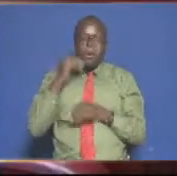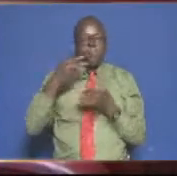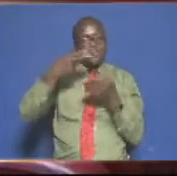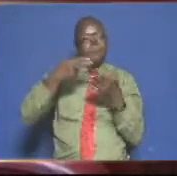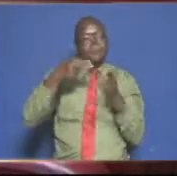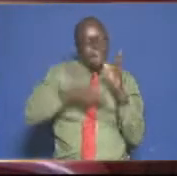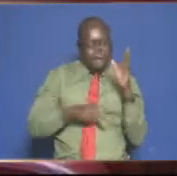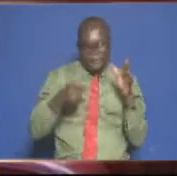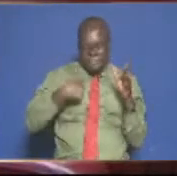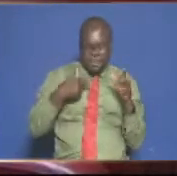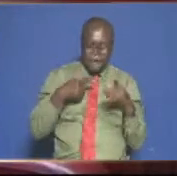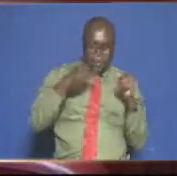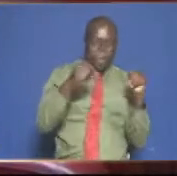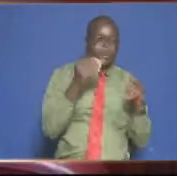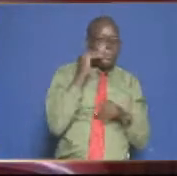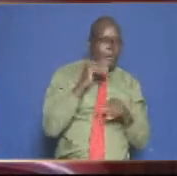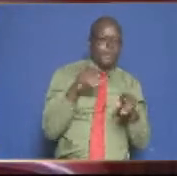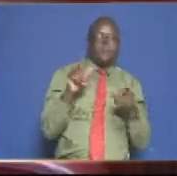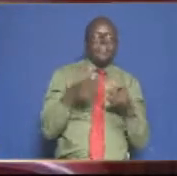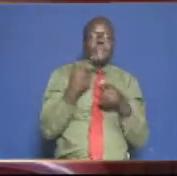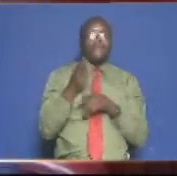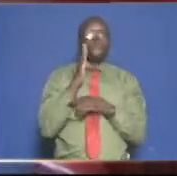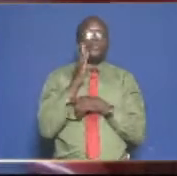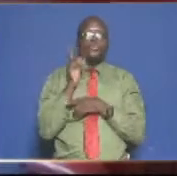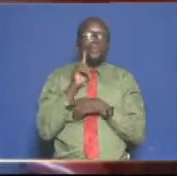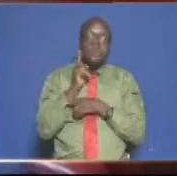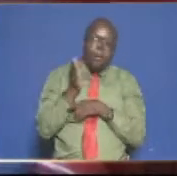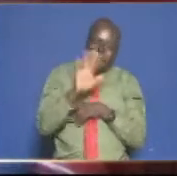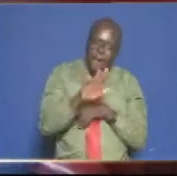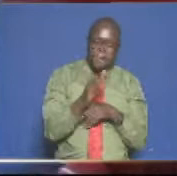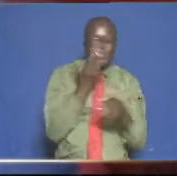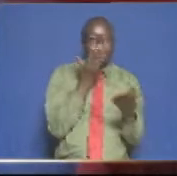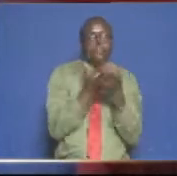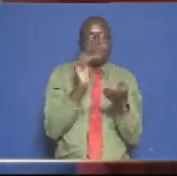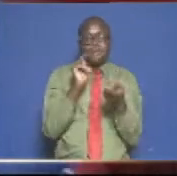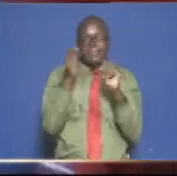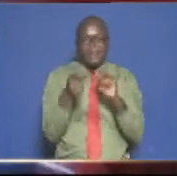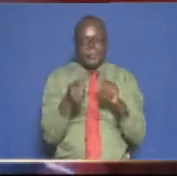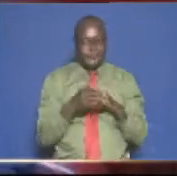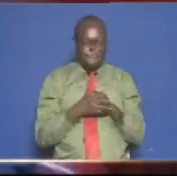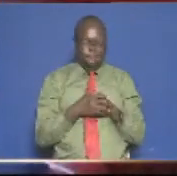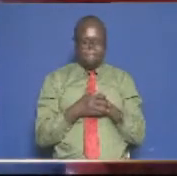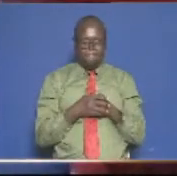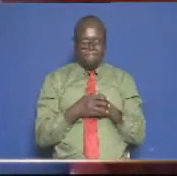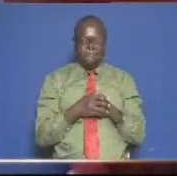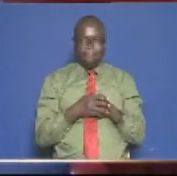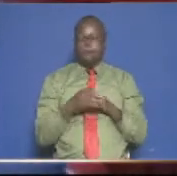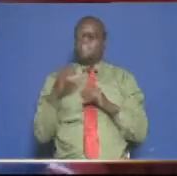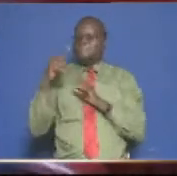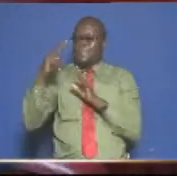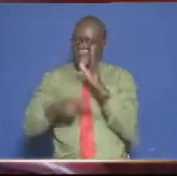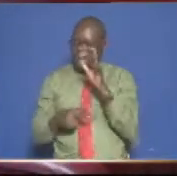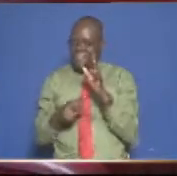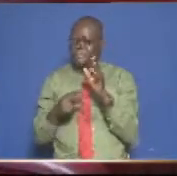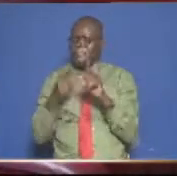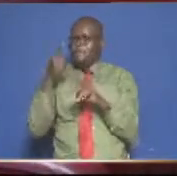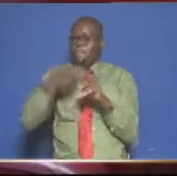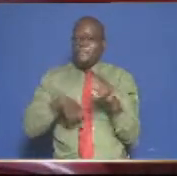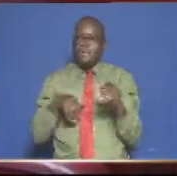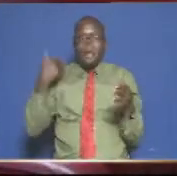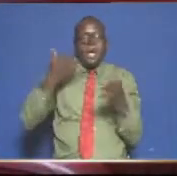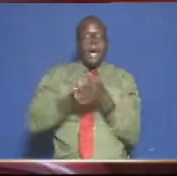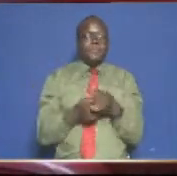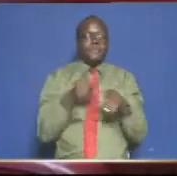going to read. Tomorrow we converge and propose the amendment." Mr. Speaker, I read all the way to 3